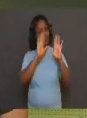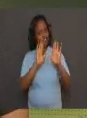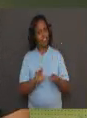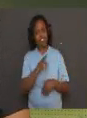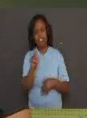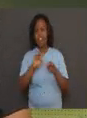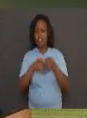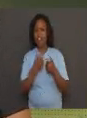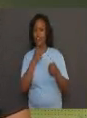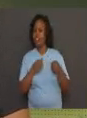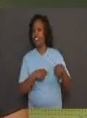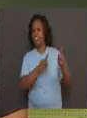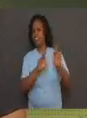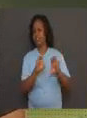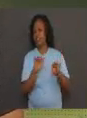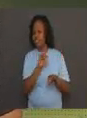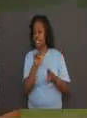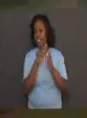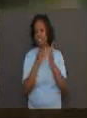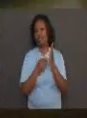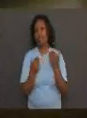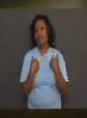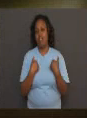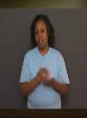would criticize this system.